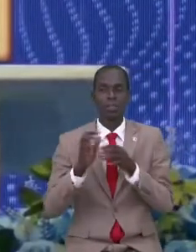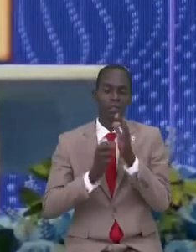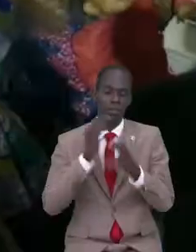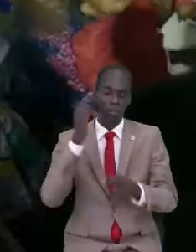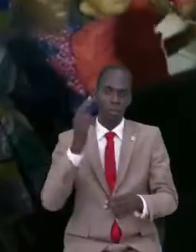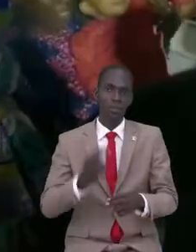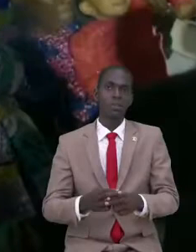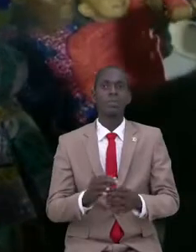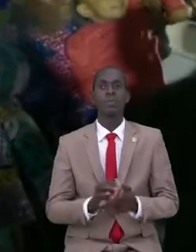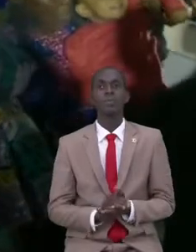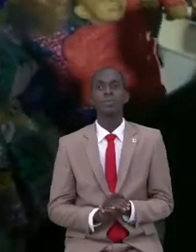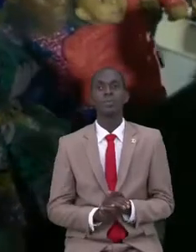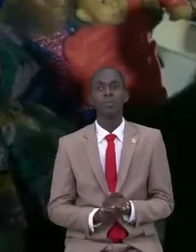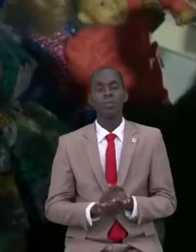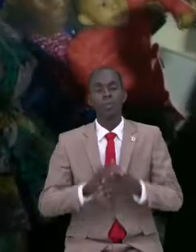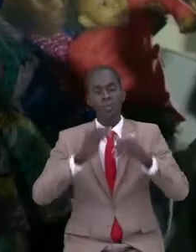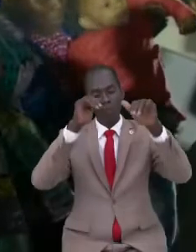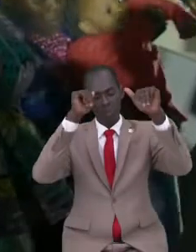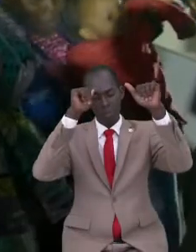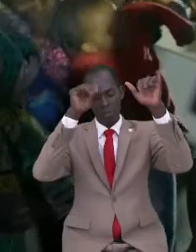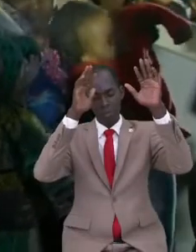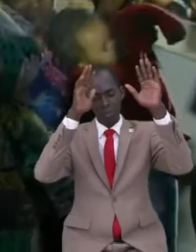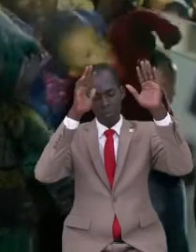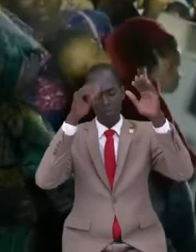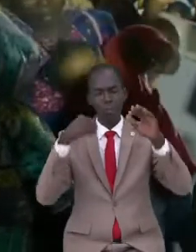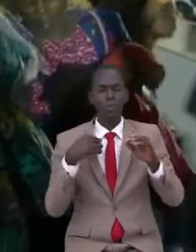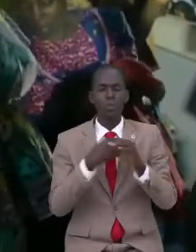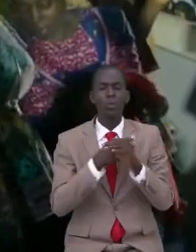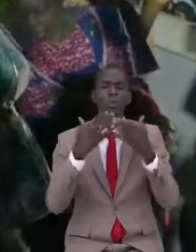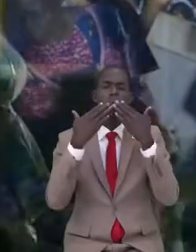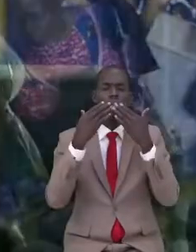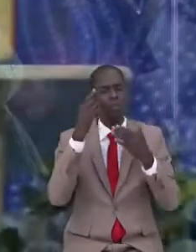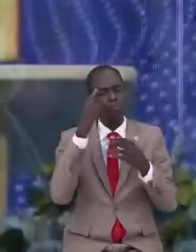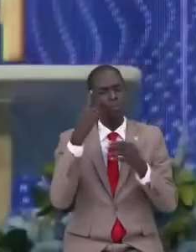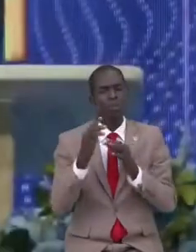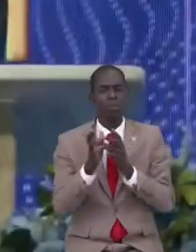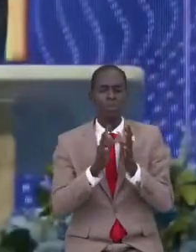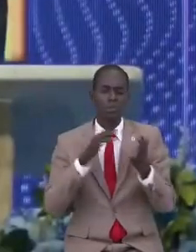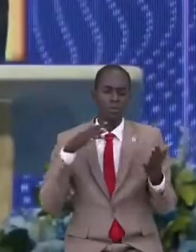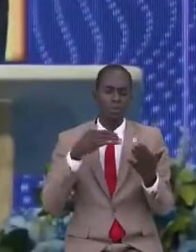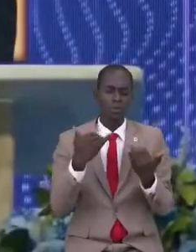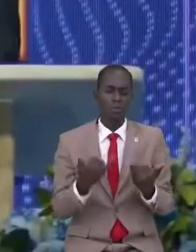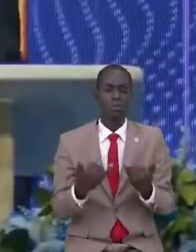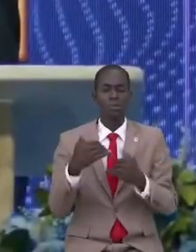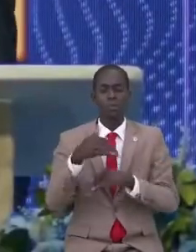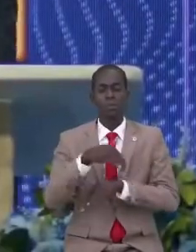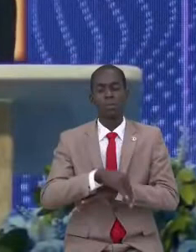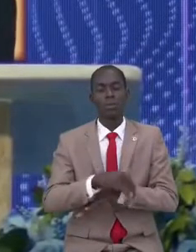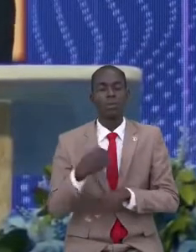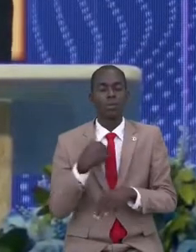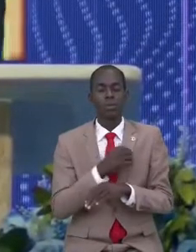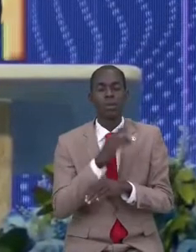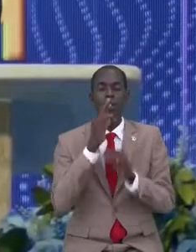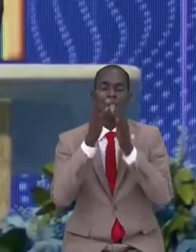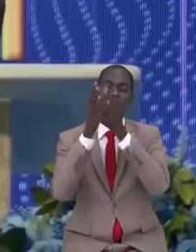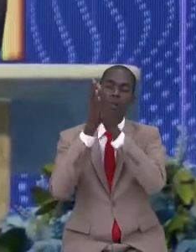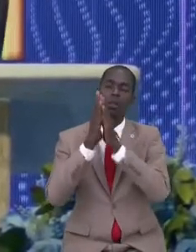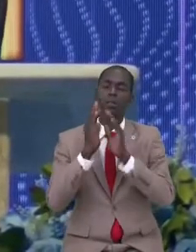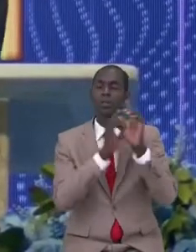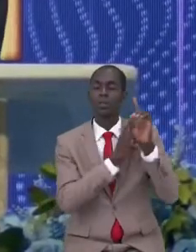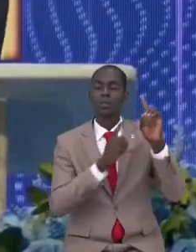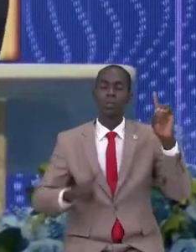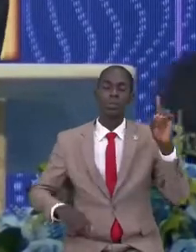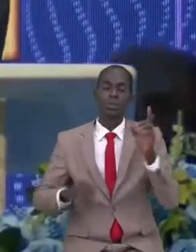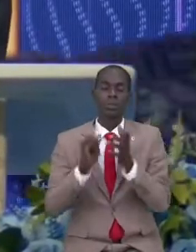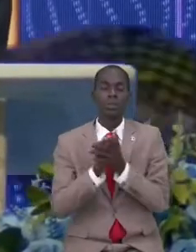name. Father, we thank you for the Bible study today. And we're asking, Lord, that